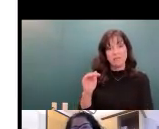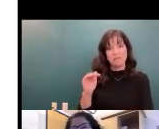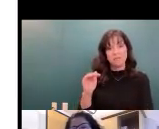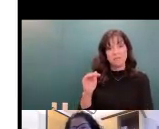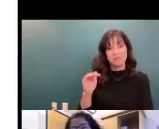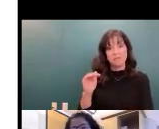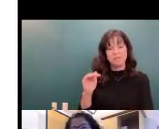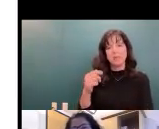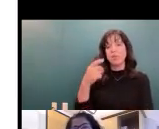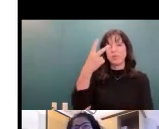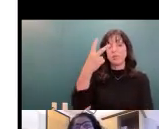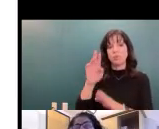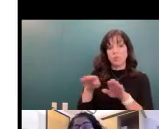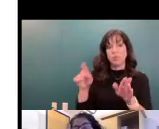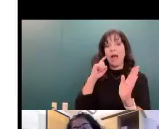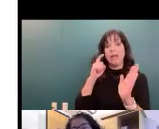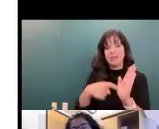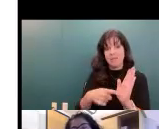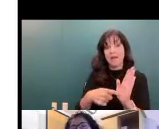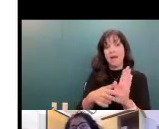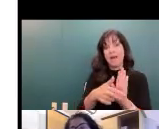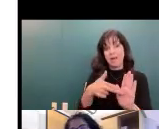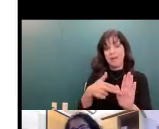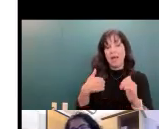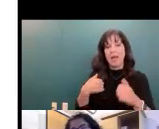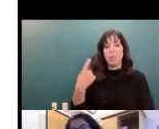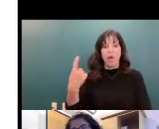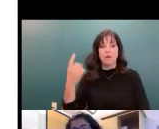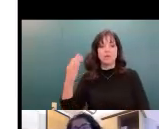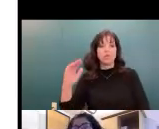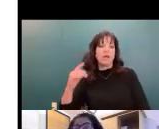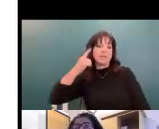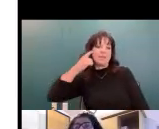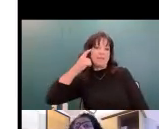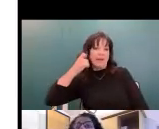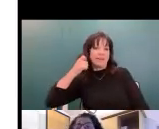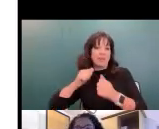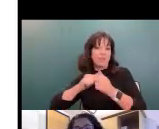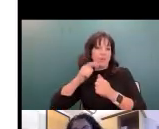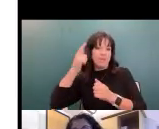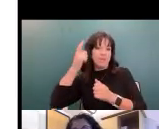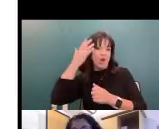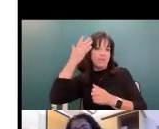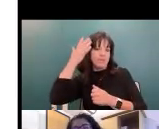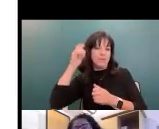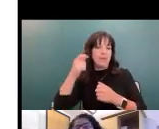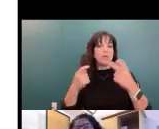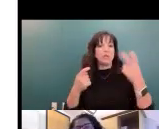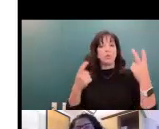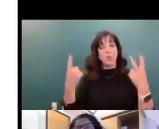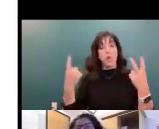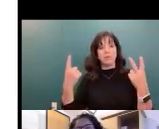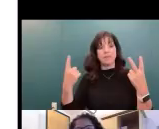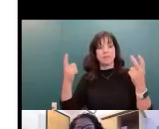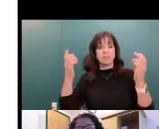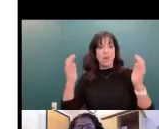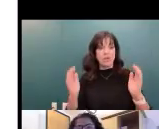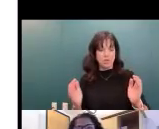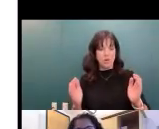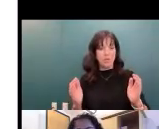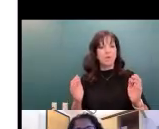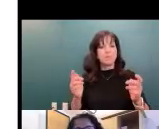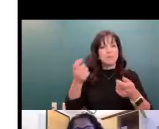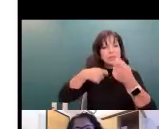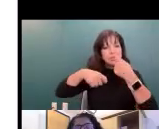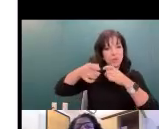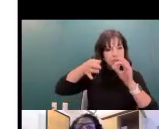2 children identified with autism, we had 1 child suspected with autism. So that was a 2-to-1 ratio. Now that made us a little